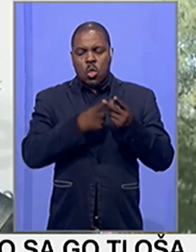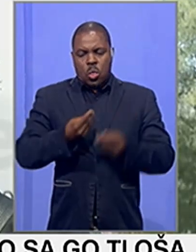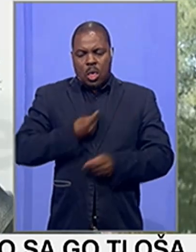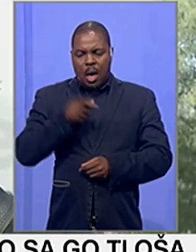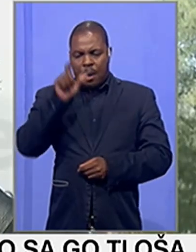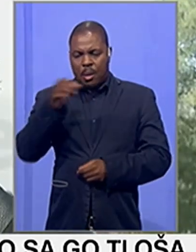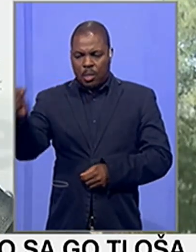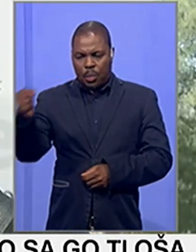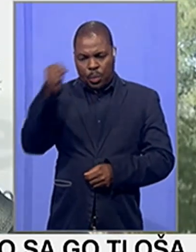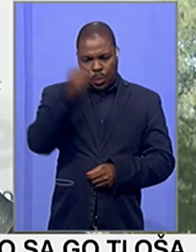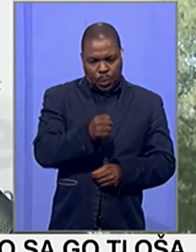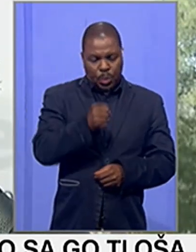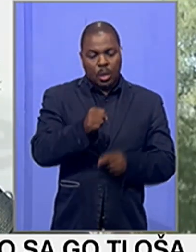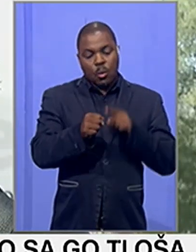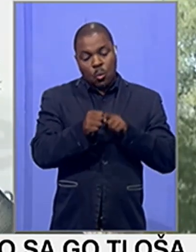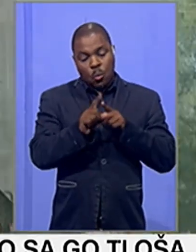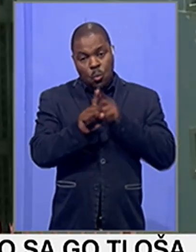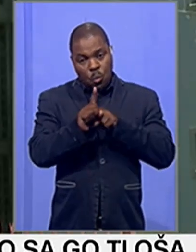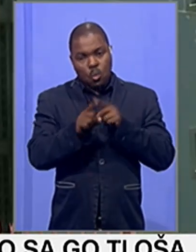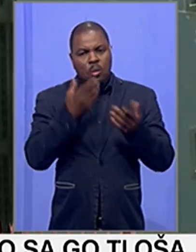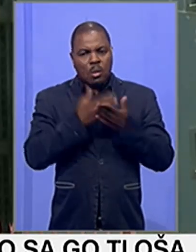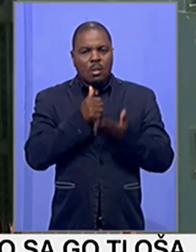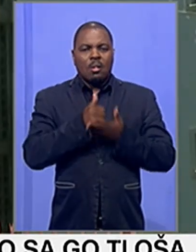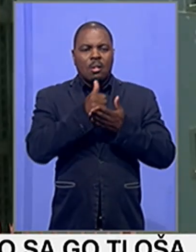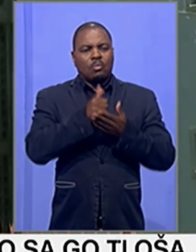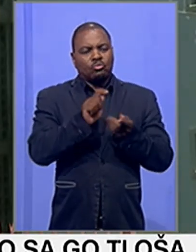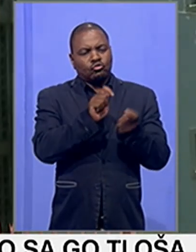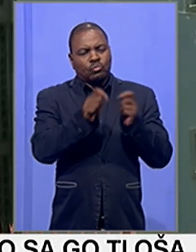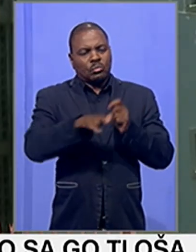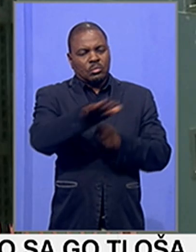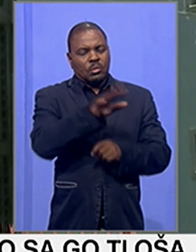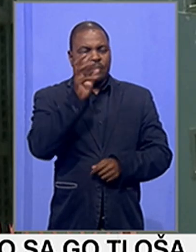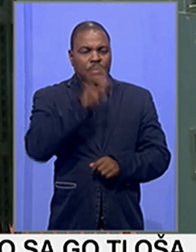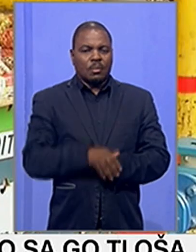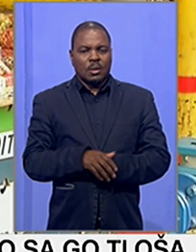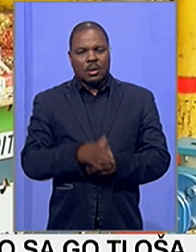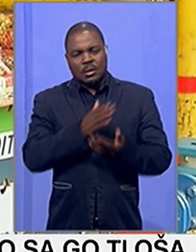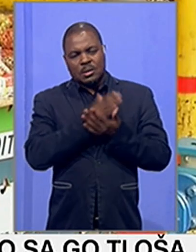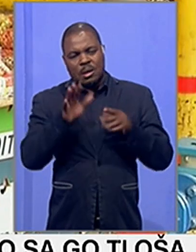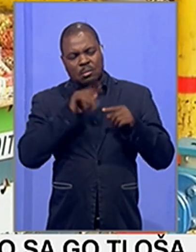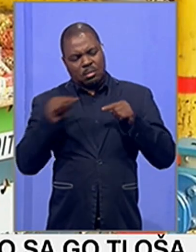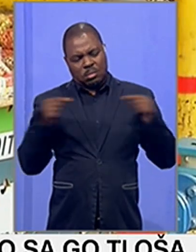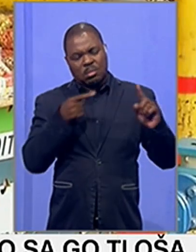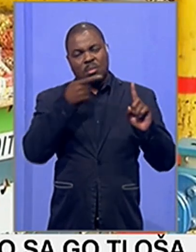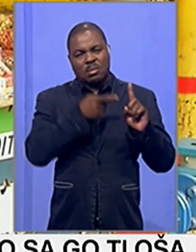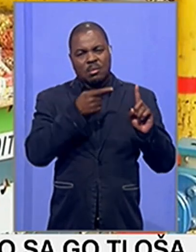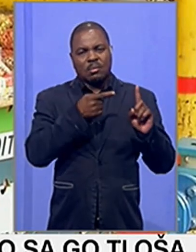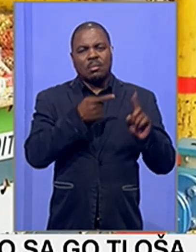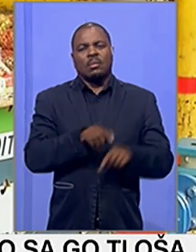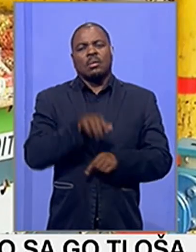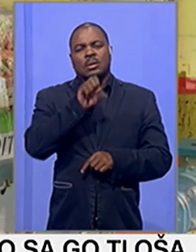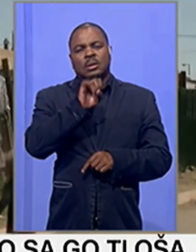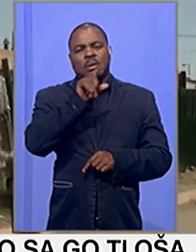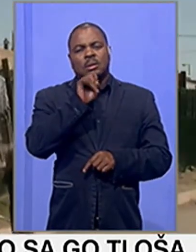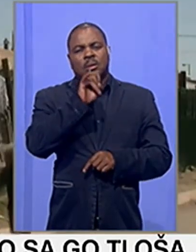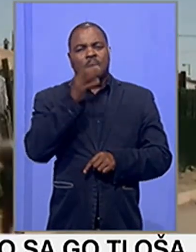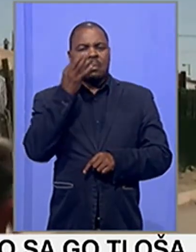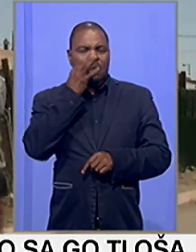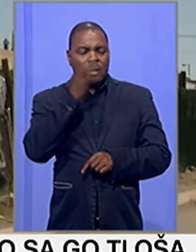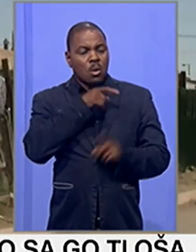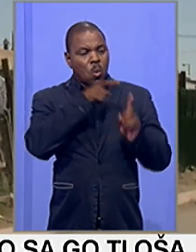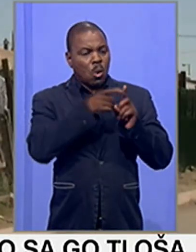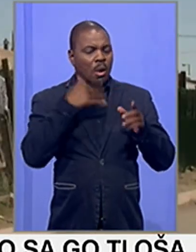tlise diphetogo ka go province ya rona. Bao ba sa bonego dilo ka leihlo le tee le Ntombela ba re diprojeke tse bohlokwa di phuhlame ka tlase ga